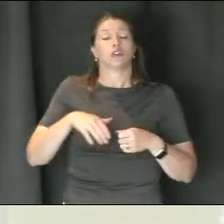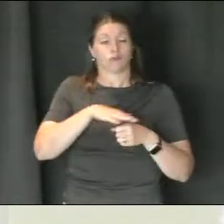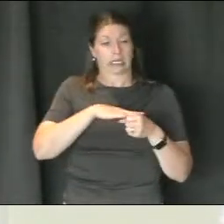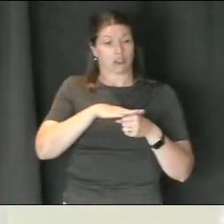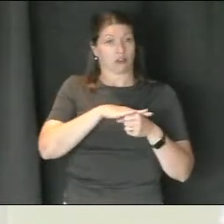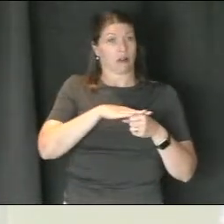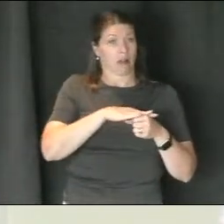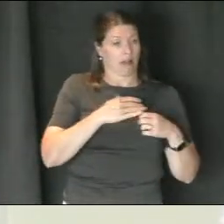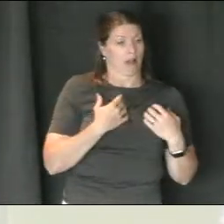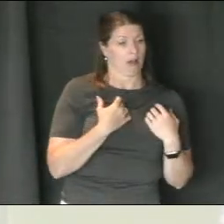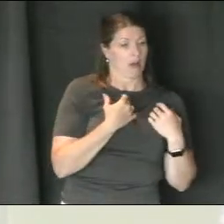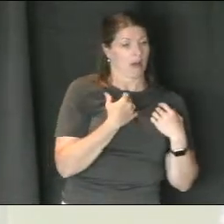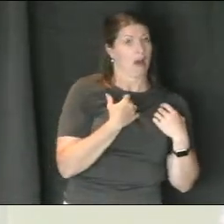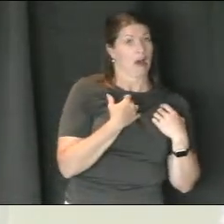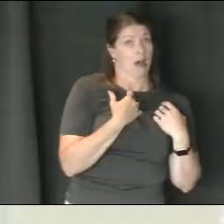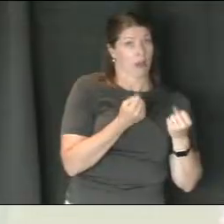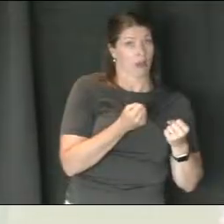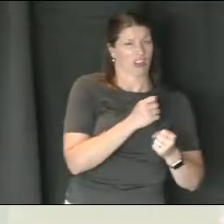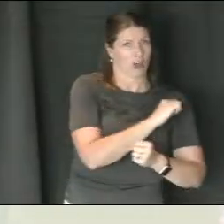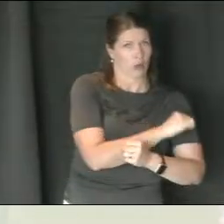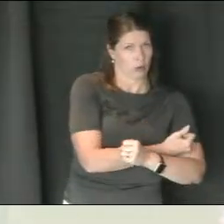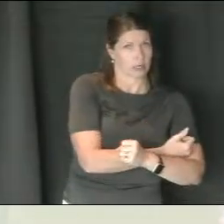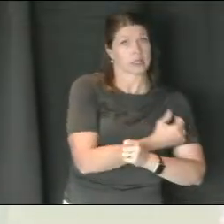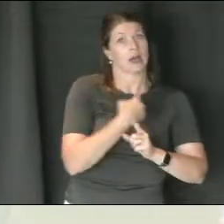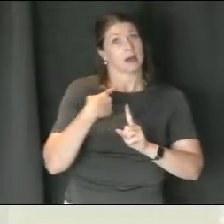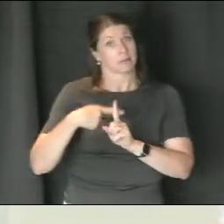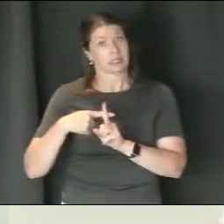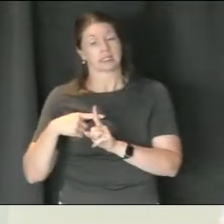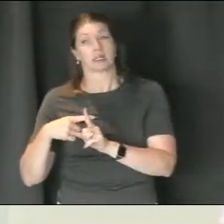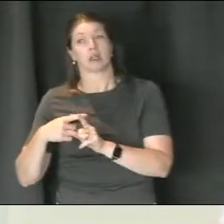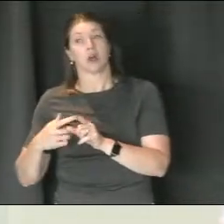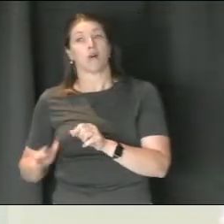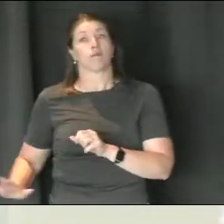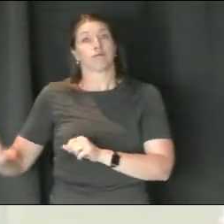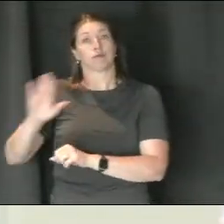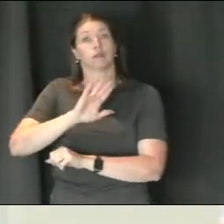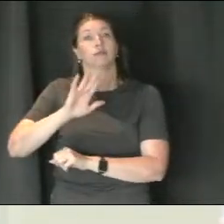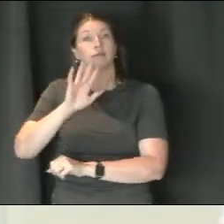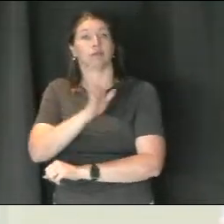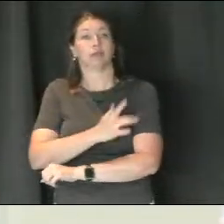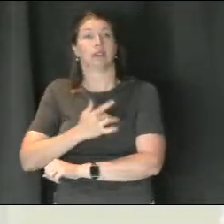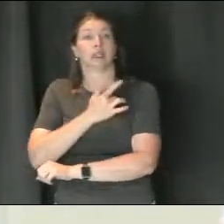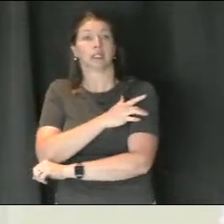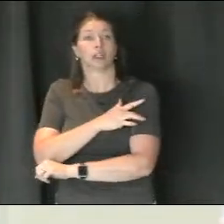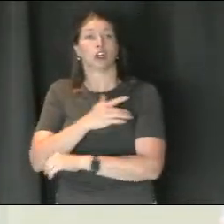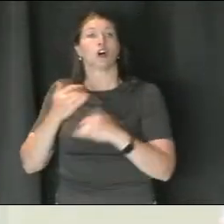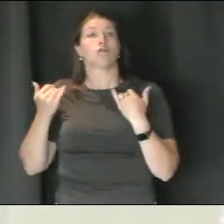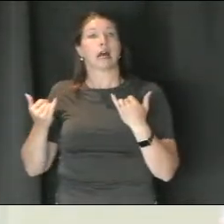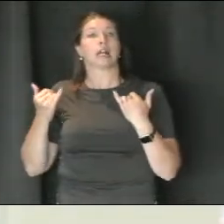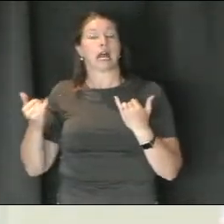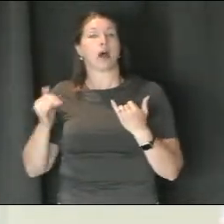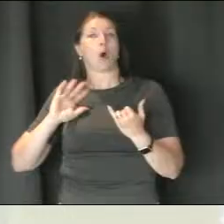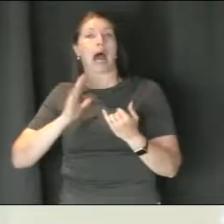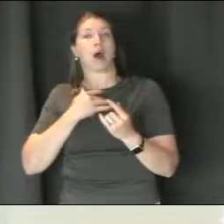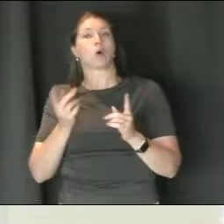forward. So our vision in 2020 was 25 by 25, and we are on target for